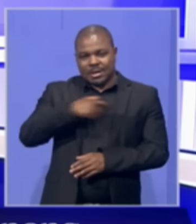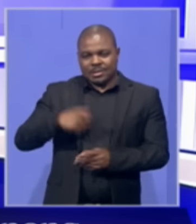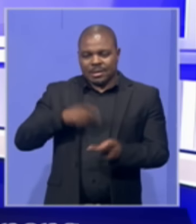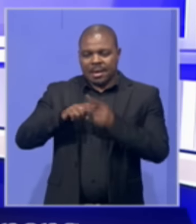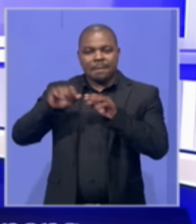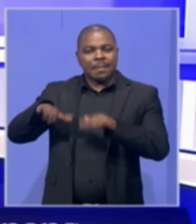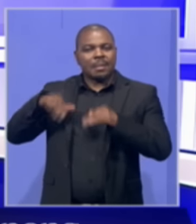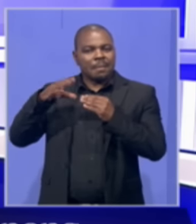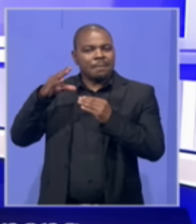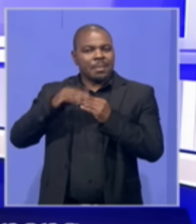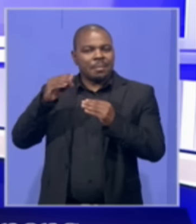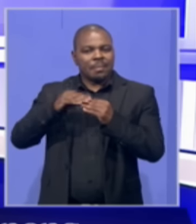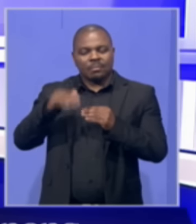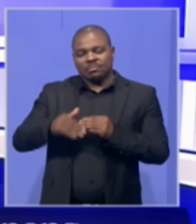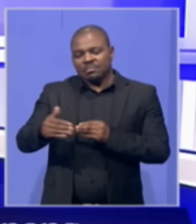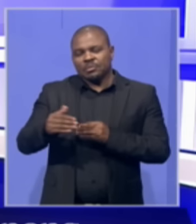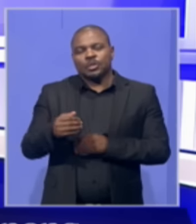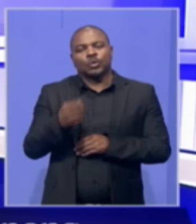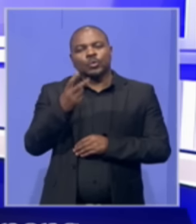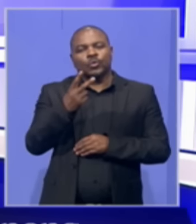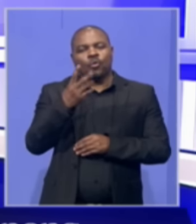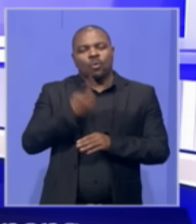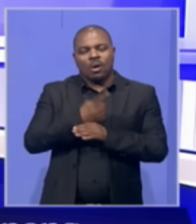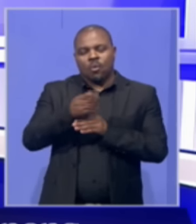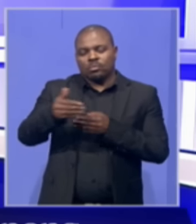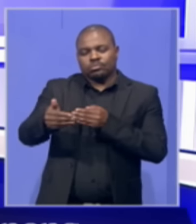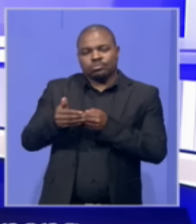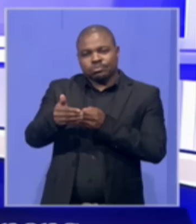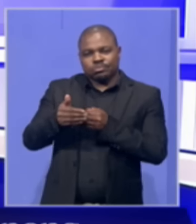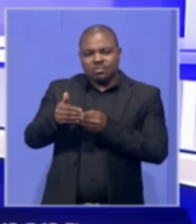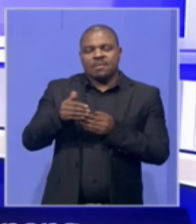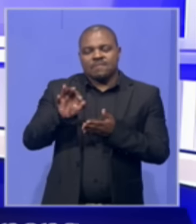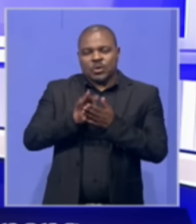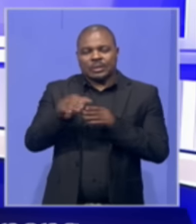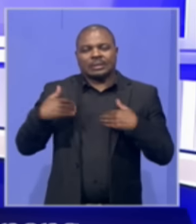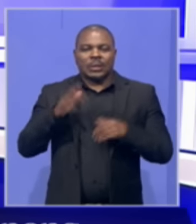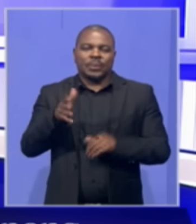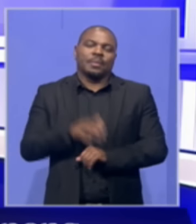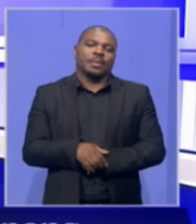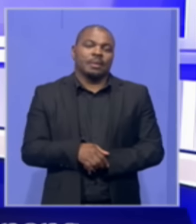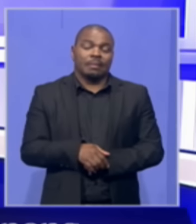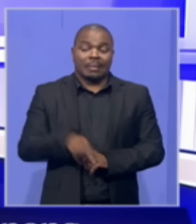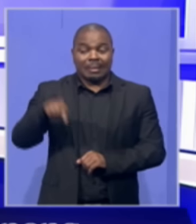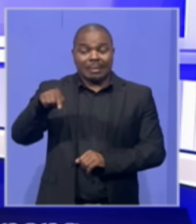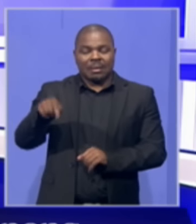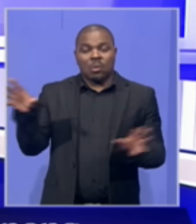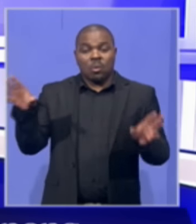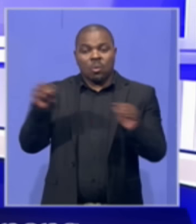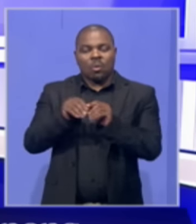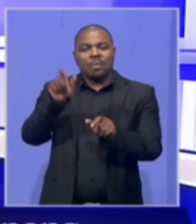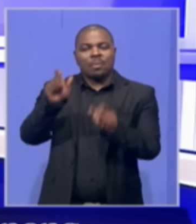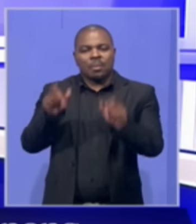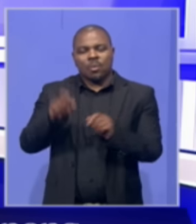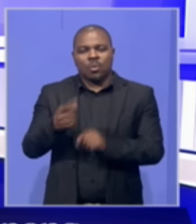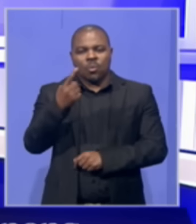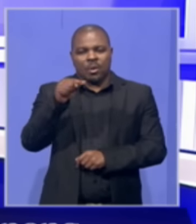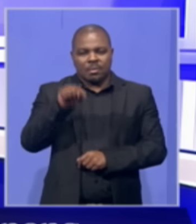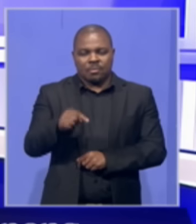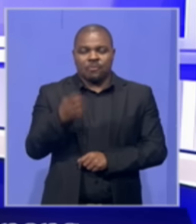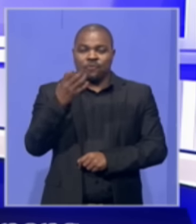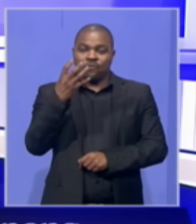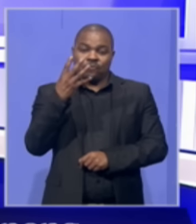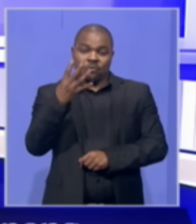palamente mo diureng tse di kwa tlase ga di le 24. Naga eo e na le batlhophi ba feta milione o